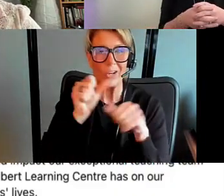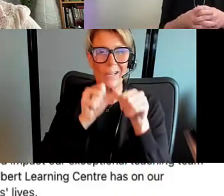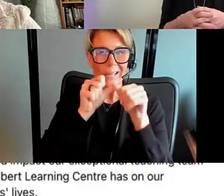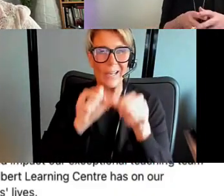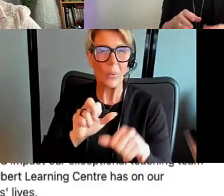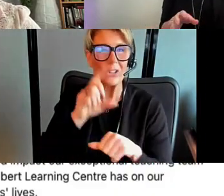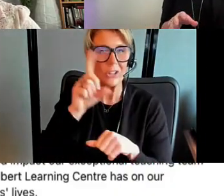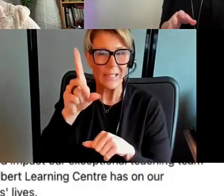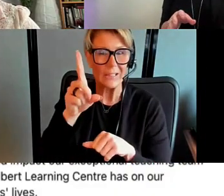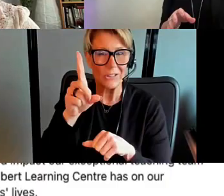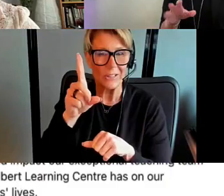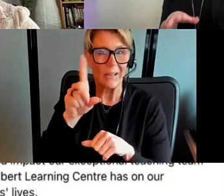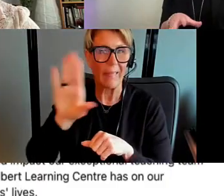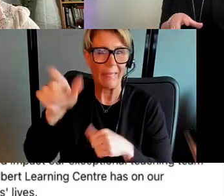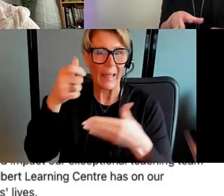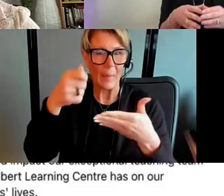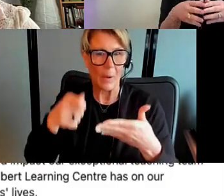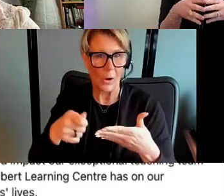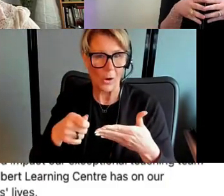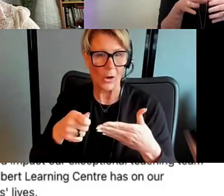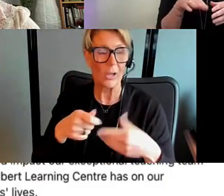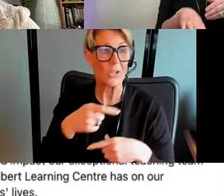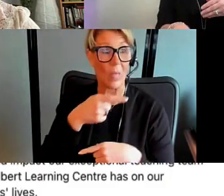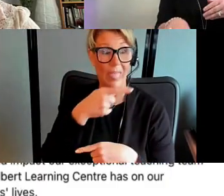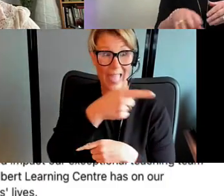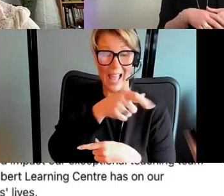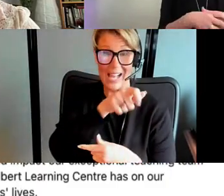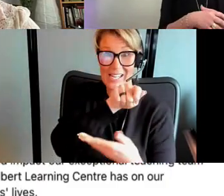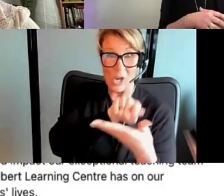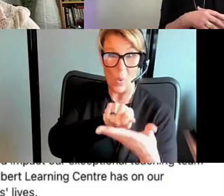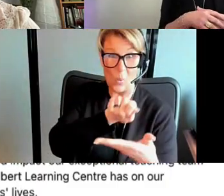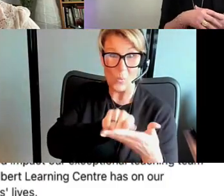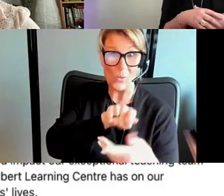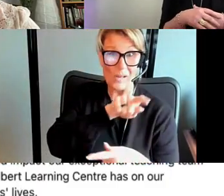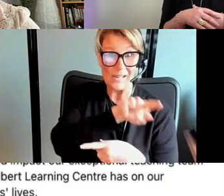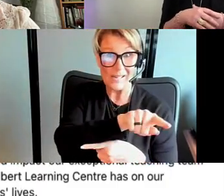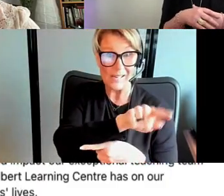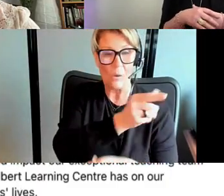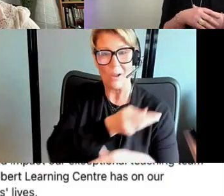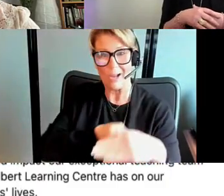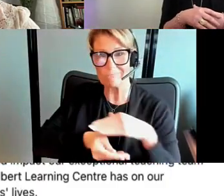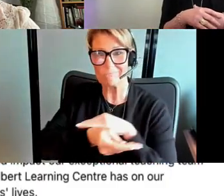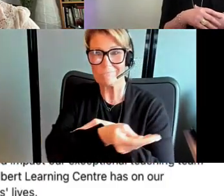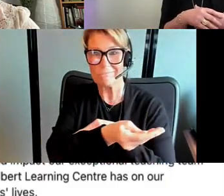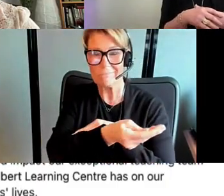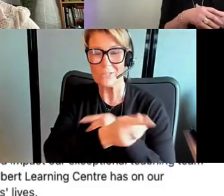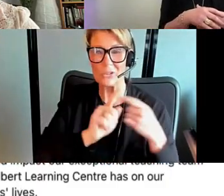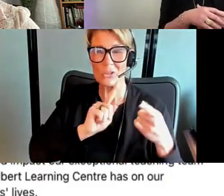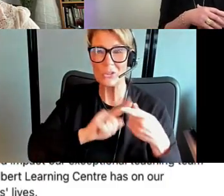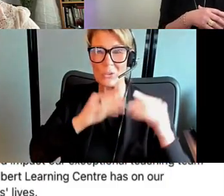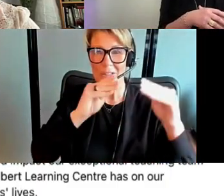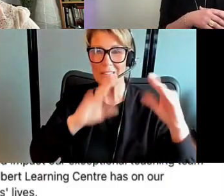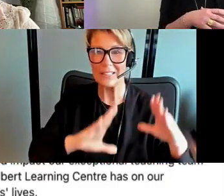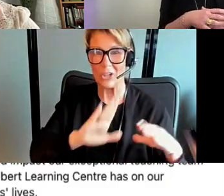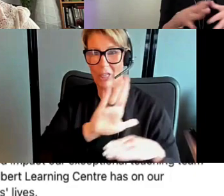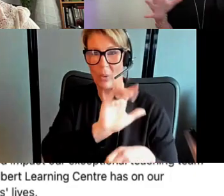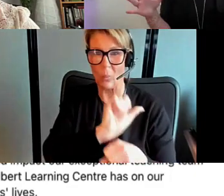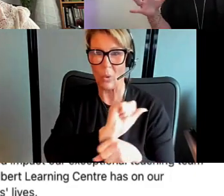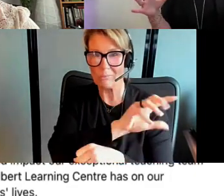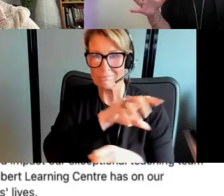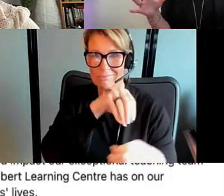mark. So this note was slipped into one of the teachers' work,